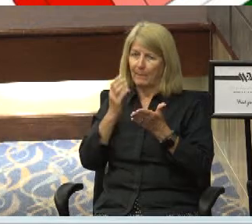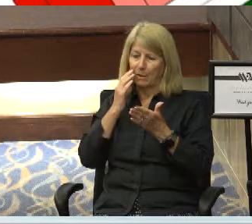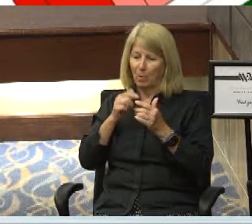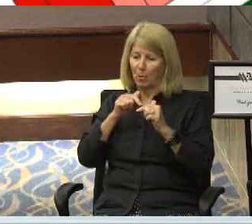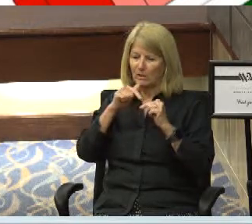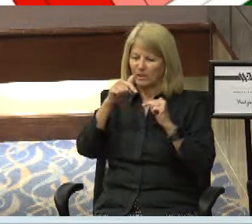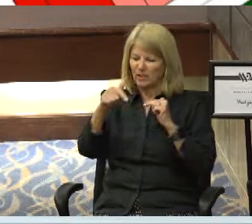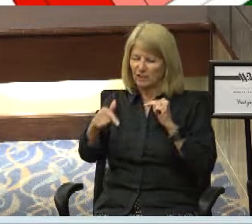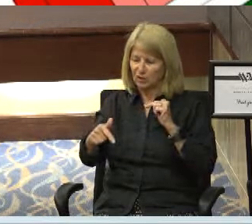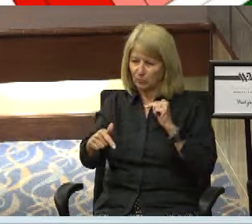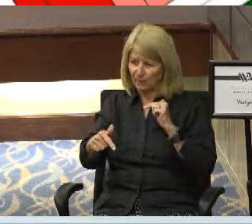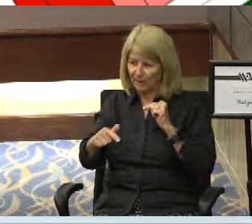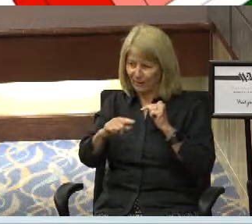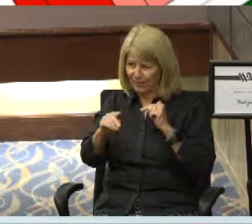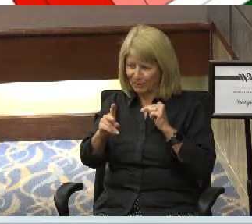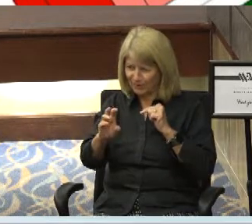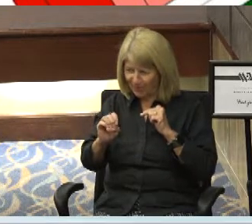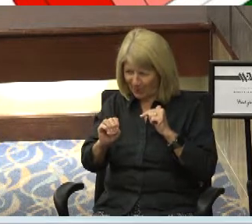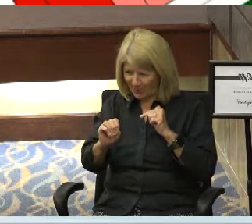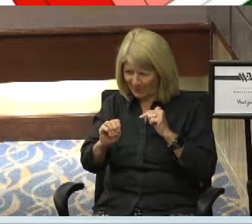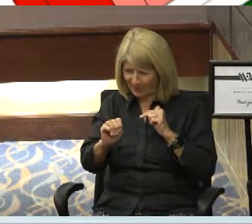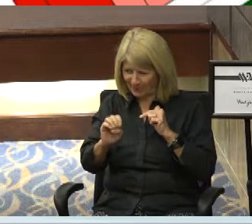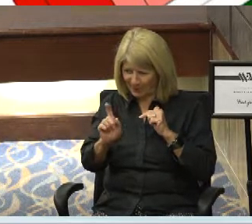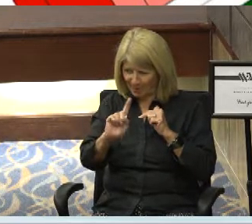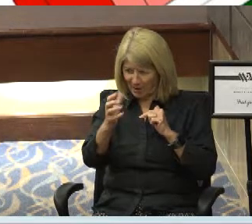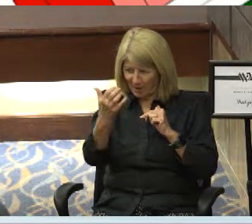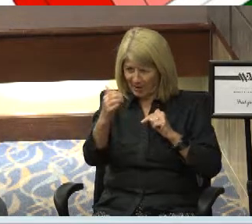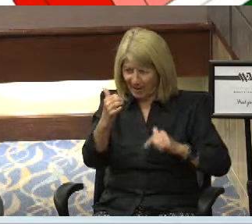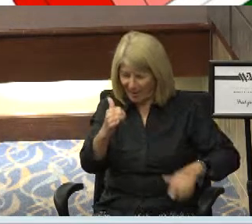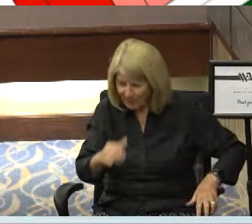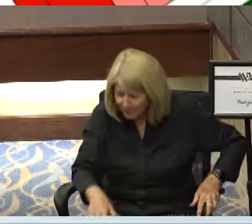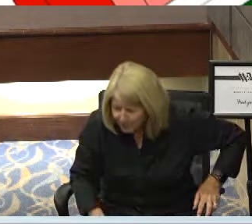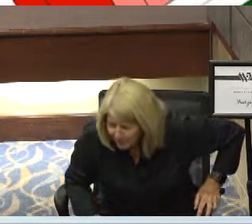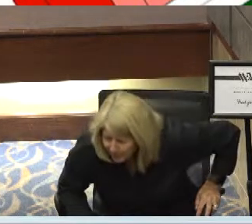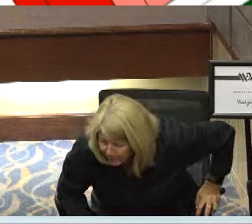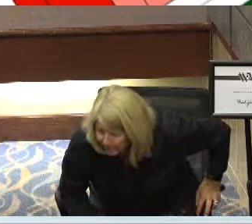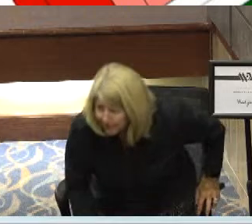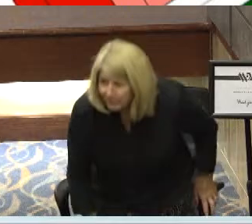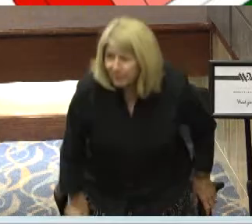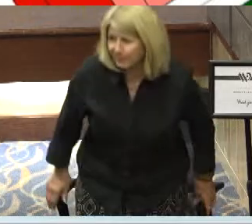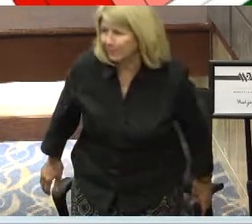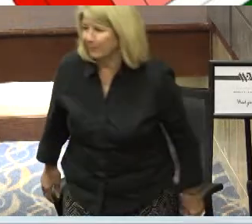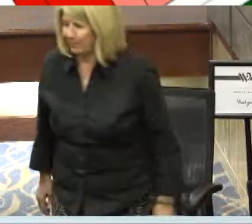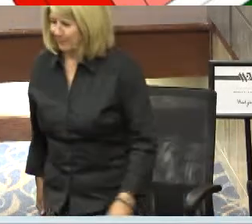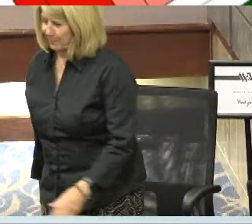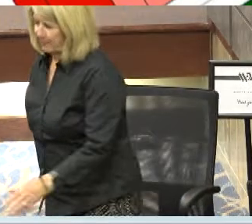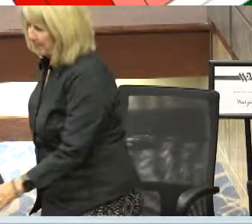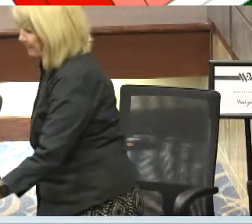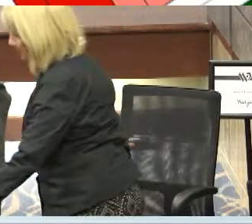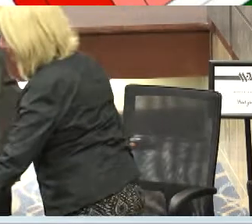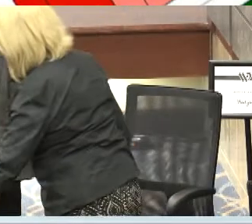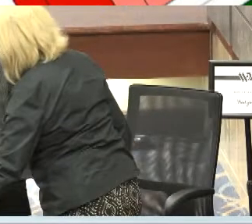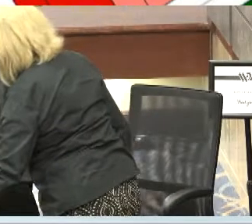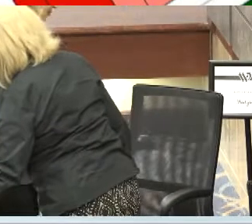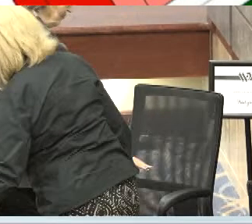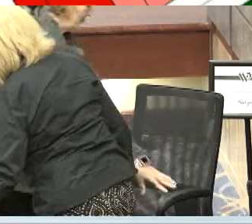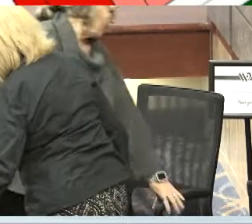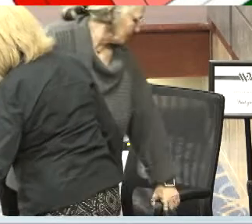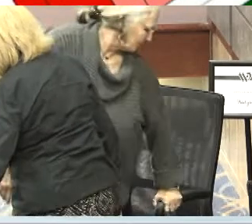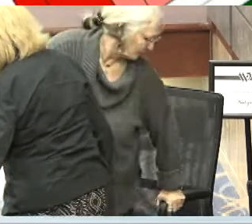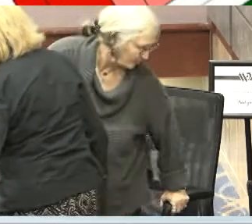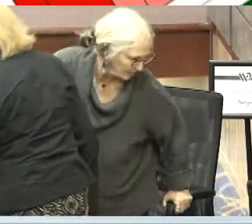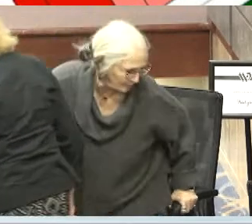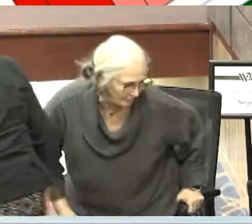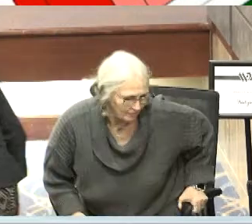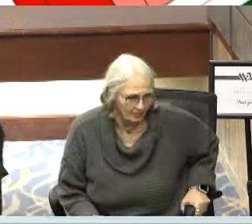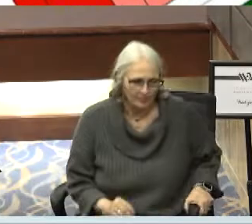street, and then the zoning where the yellow is mostly single-family, but you do have some R2 across the street and kind of scattered out through